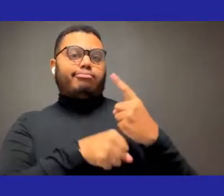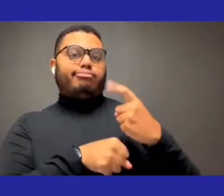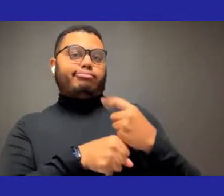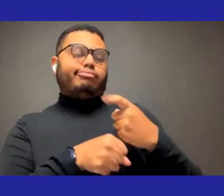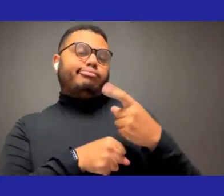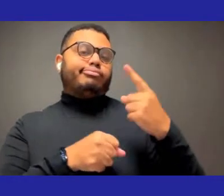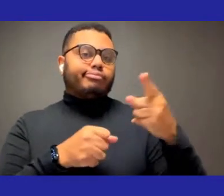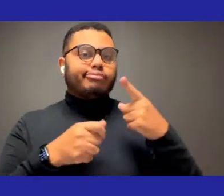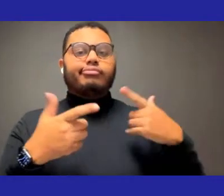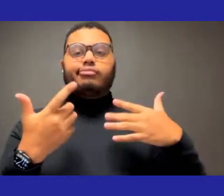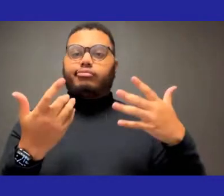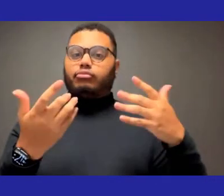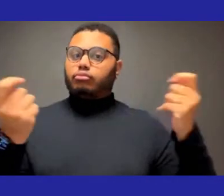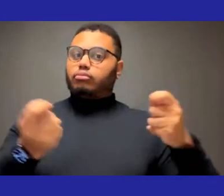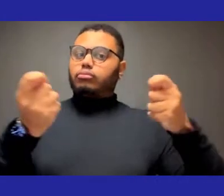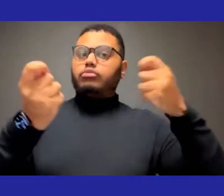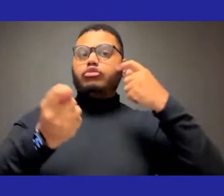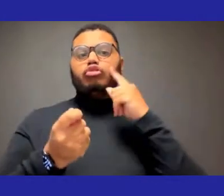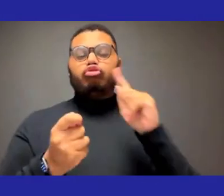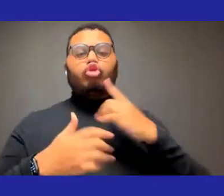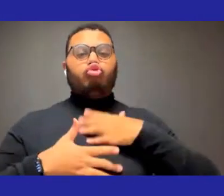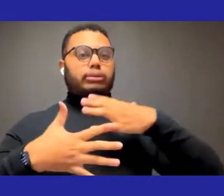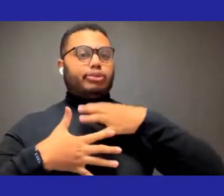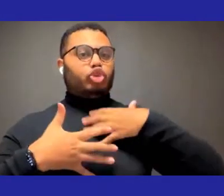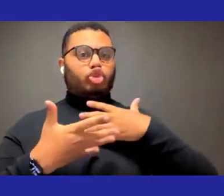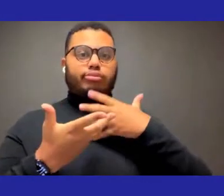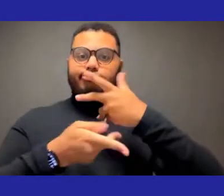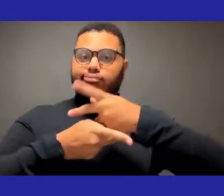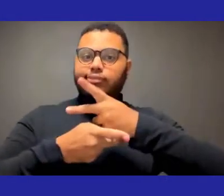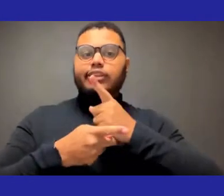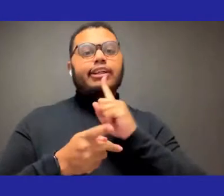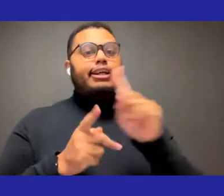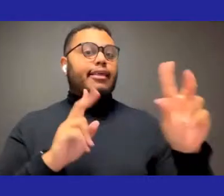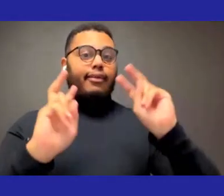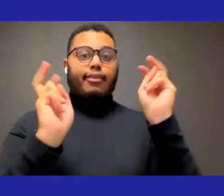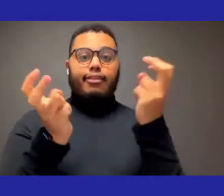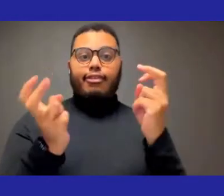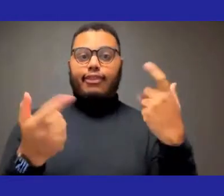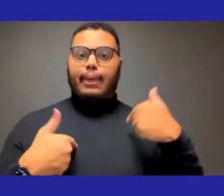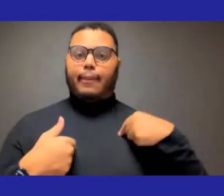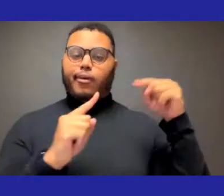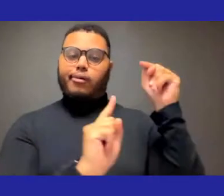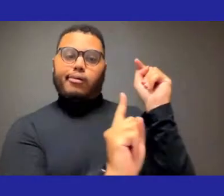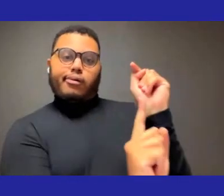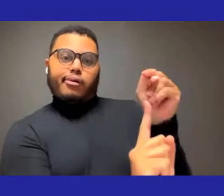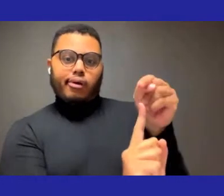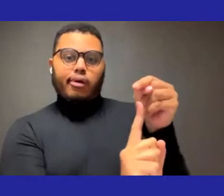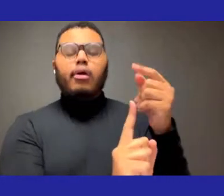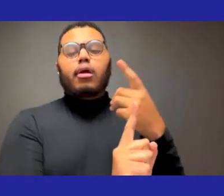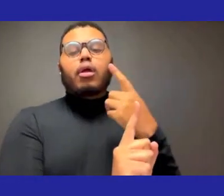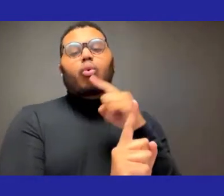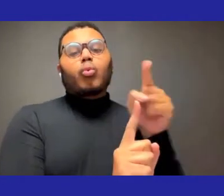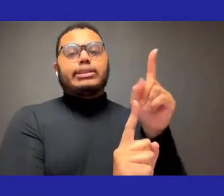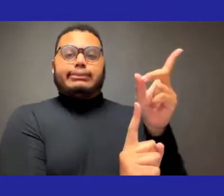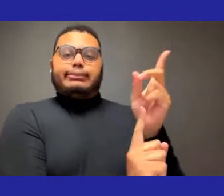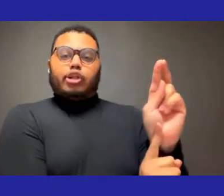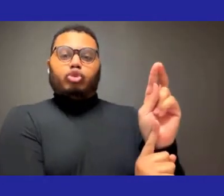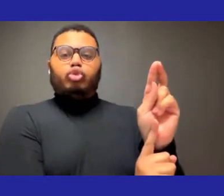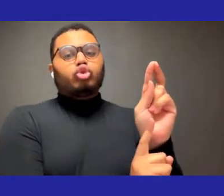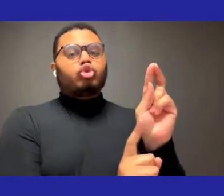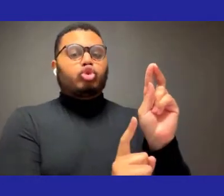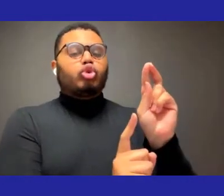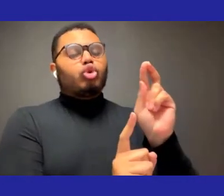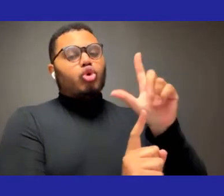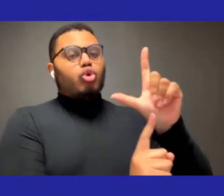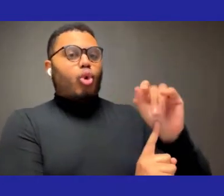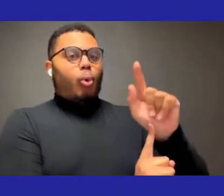Care Week. The theme was Journey Together, Impact Forever. Our keynote speaker was Dr. Lopez. It was a wonderful